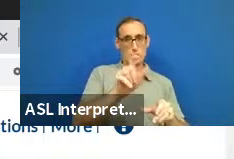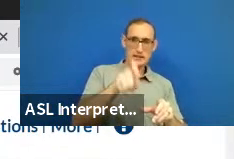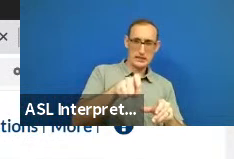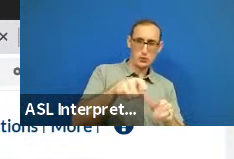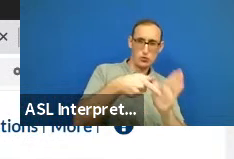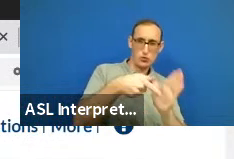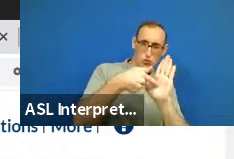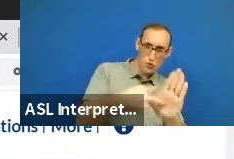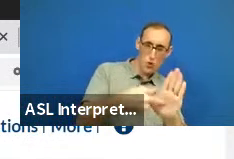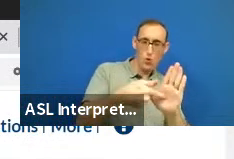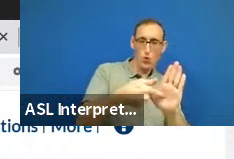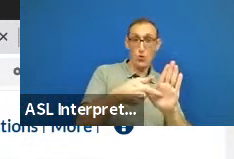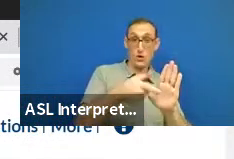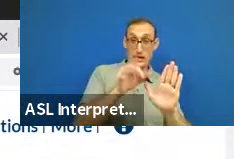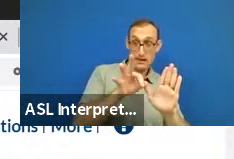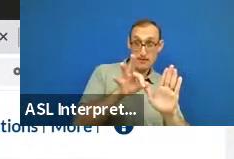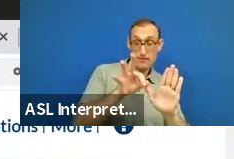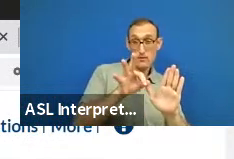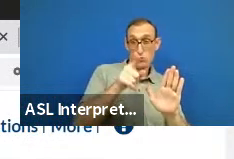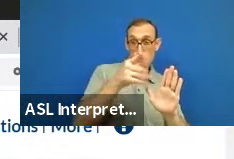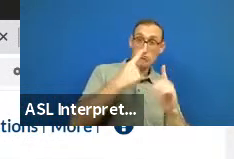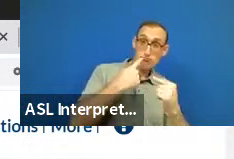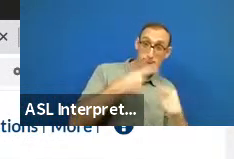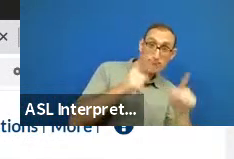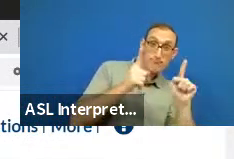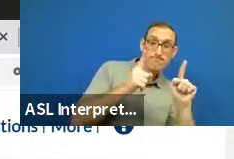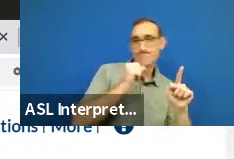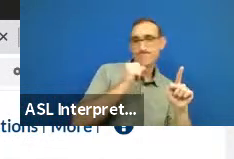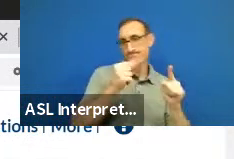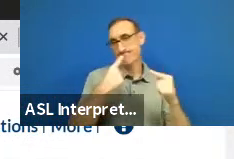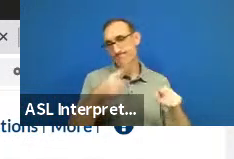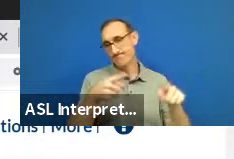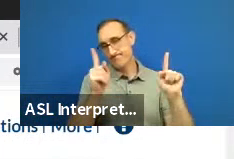or not. And that can obviously take on many forms.